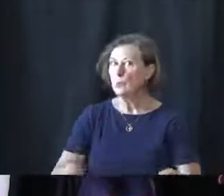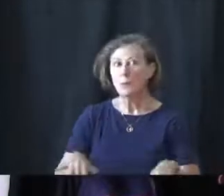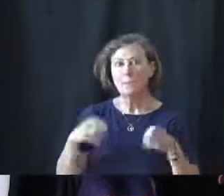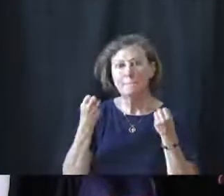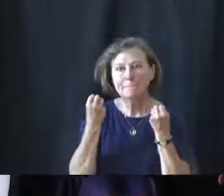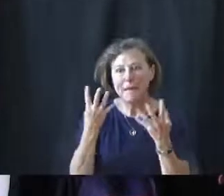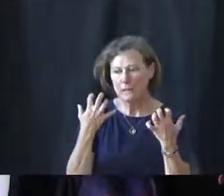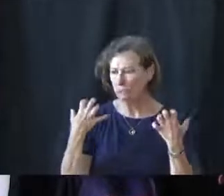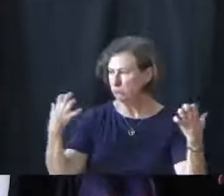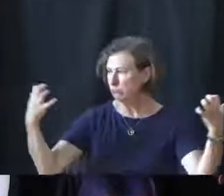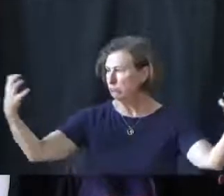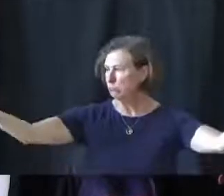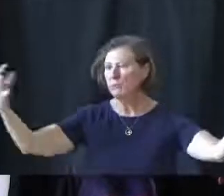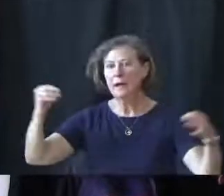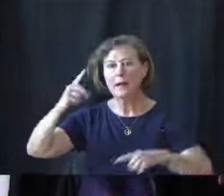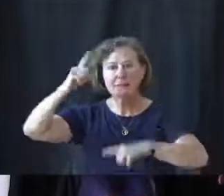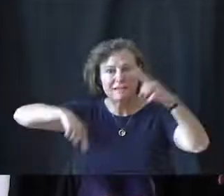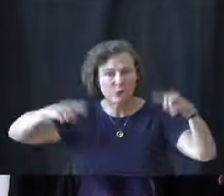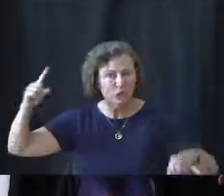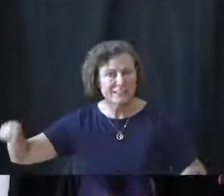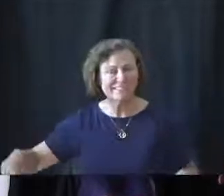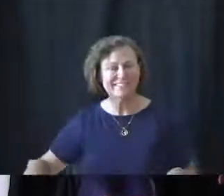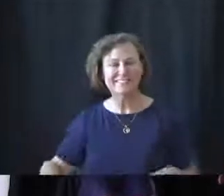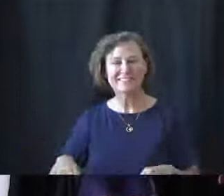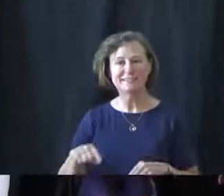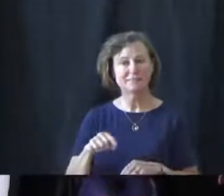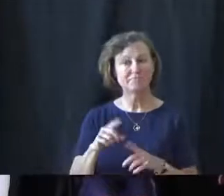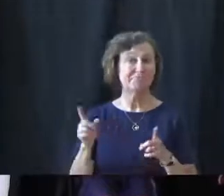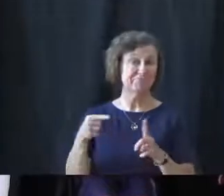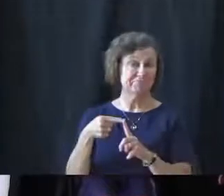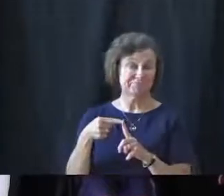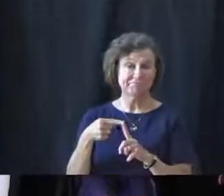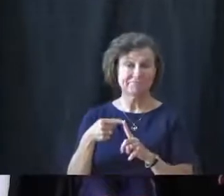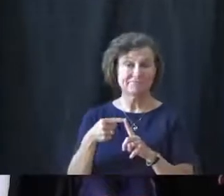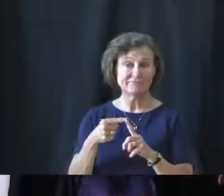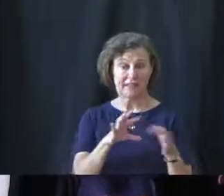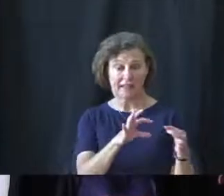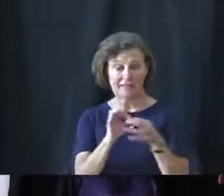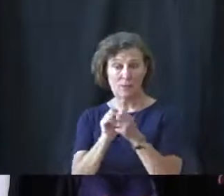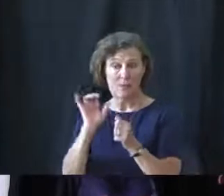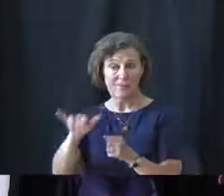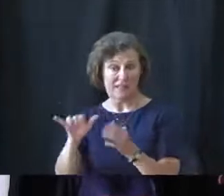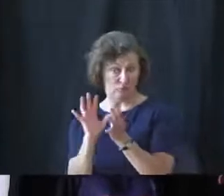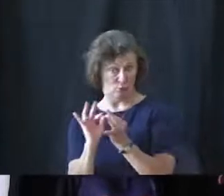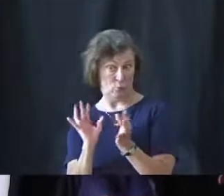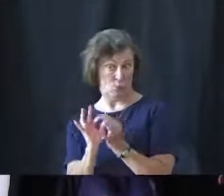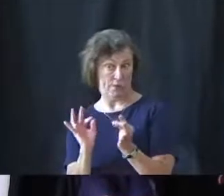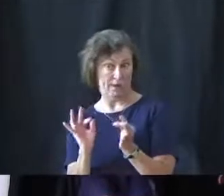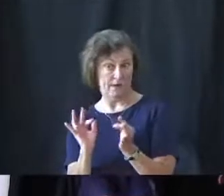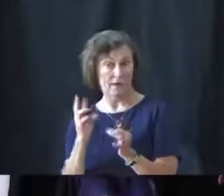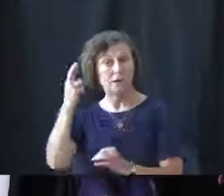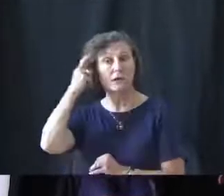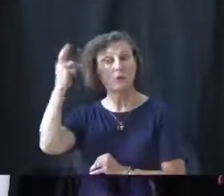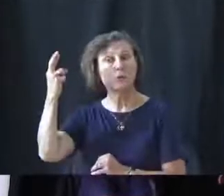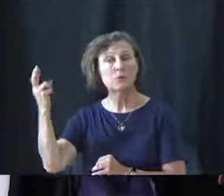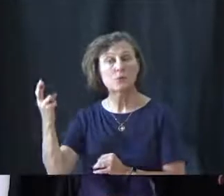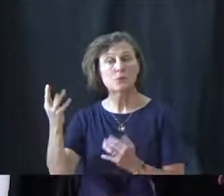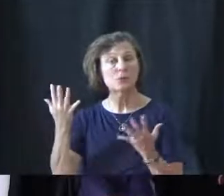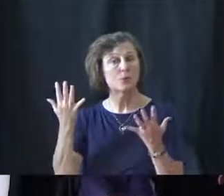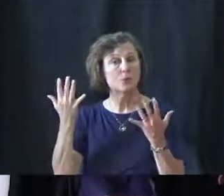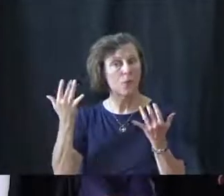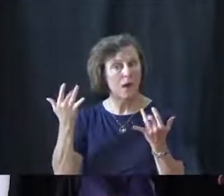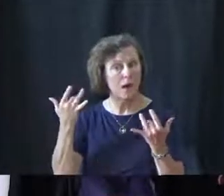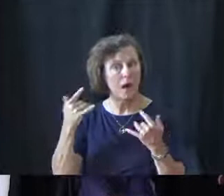and so different." In other words, according to this legend, the reason why there are so